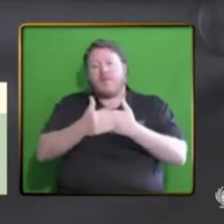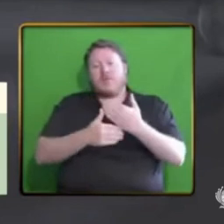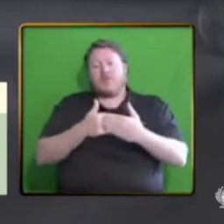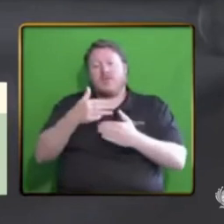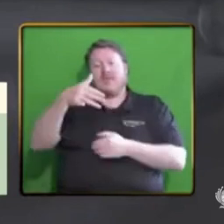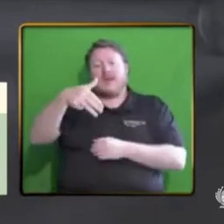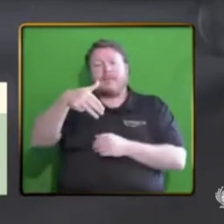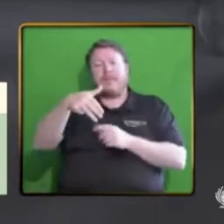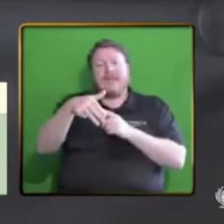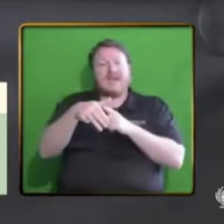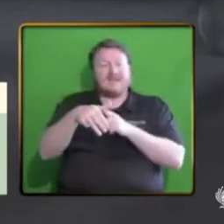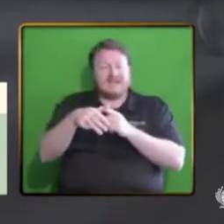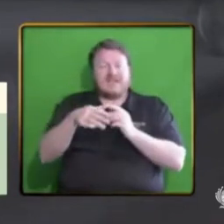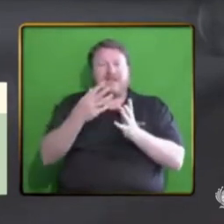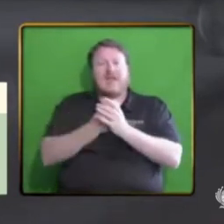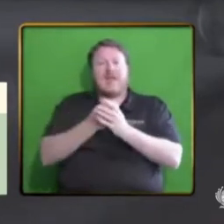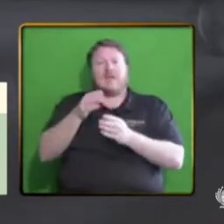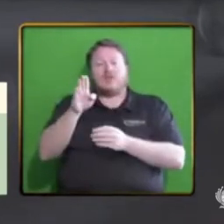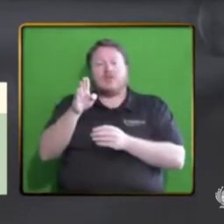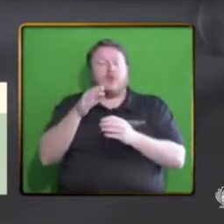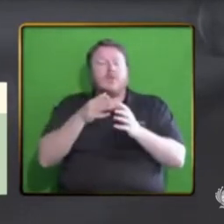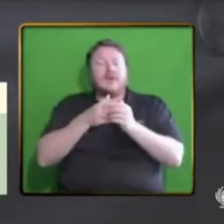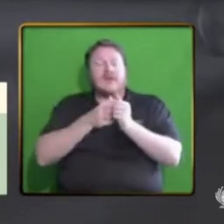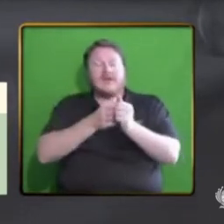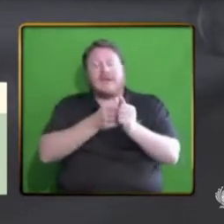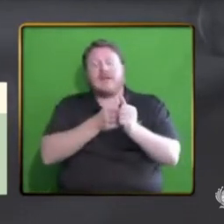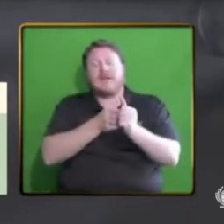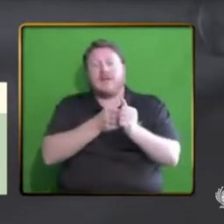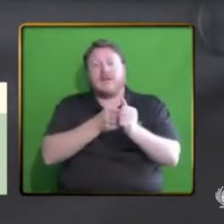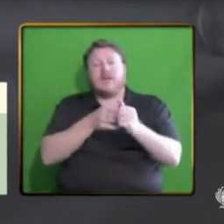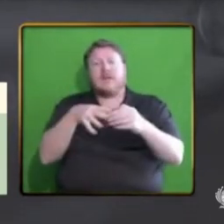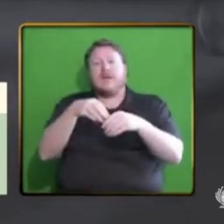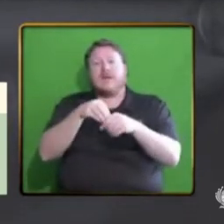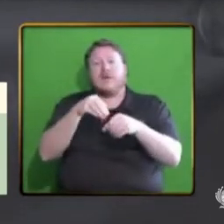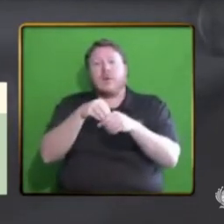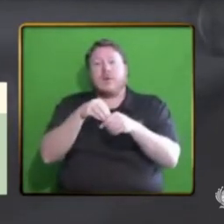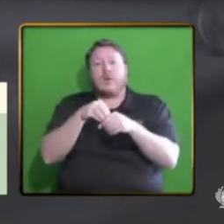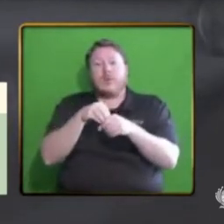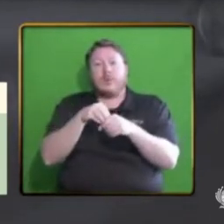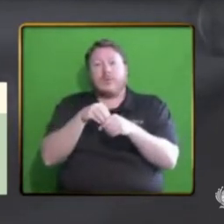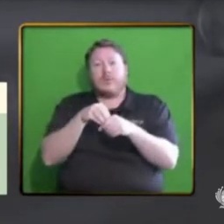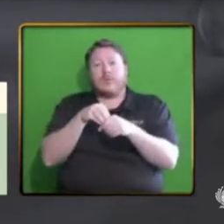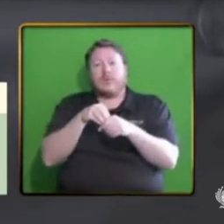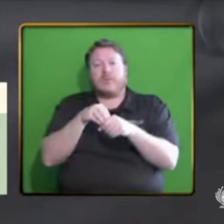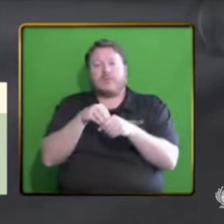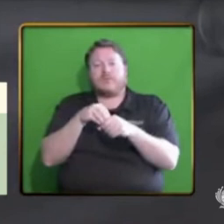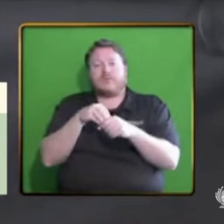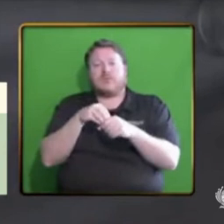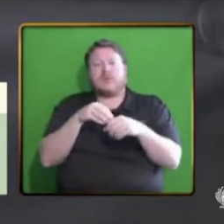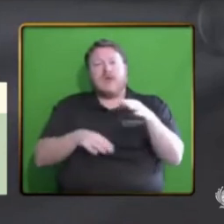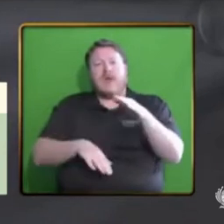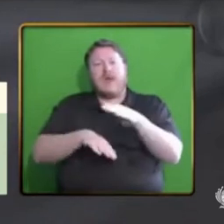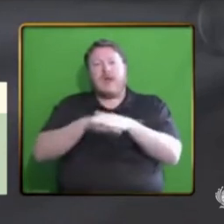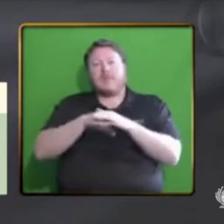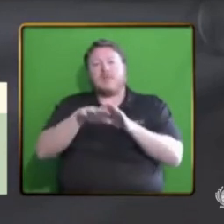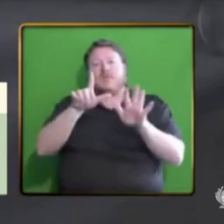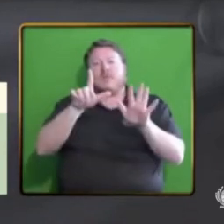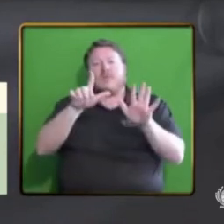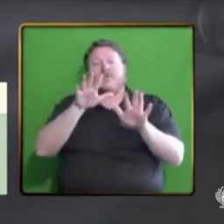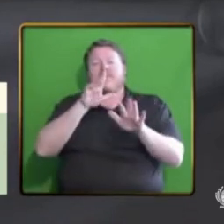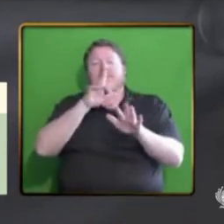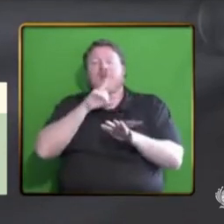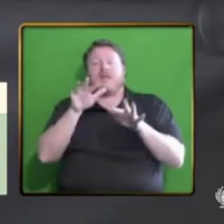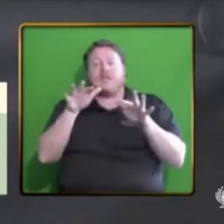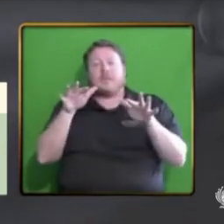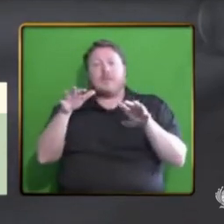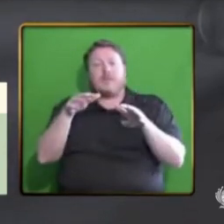Namibia and Germany led in, which included, we were told, up to 7,000 individuals